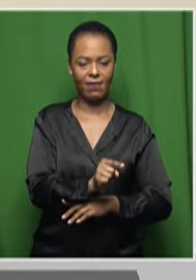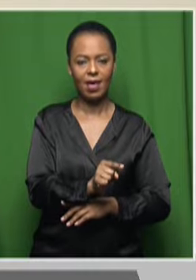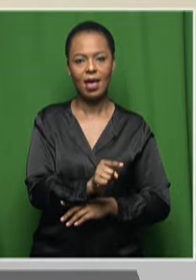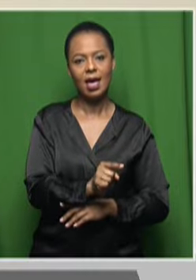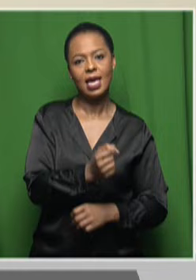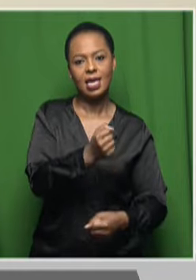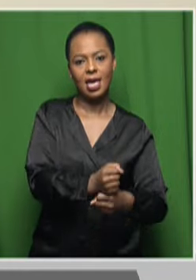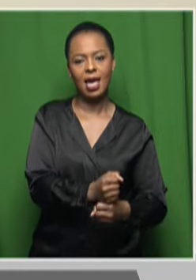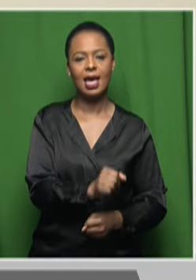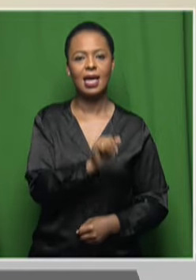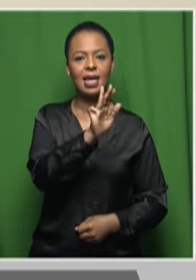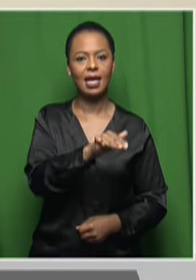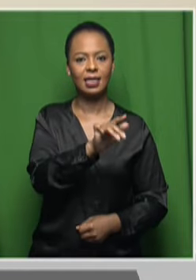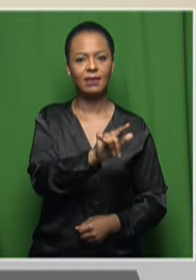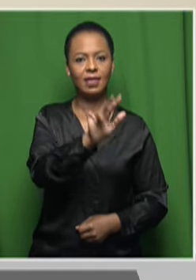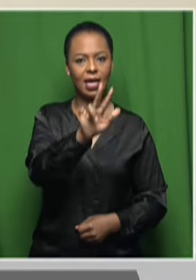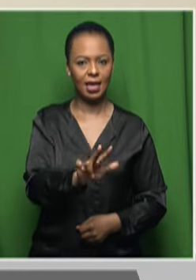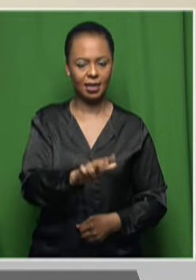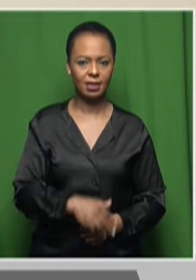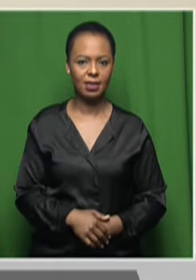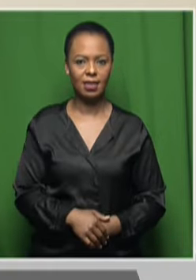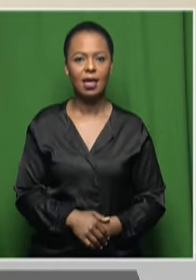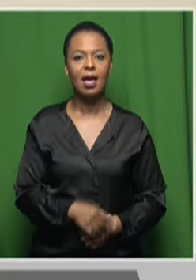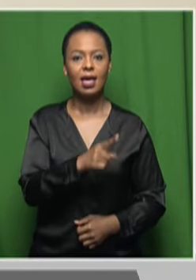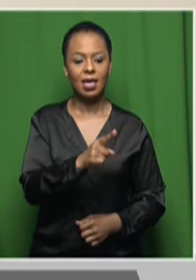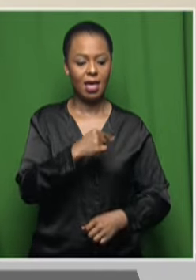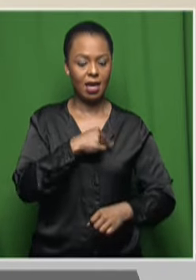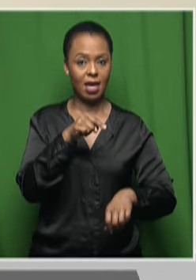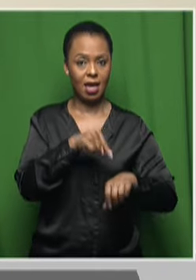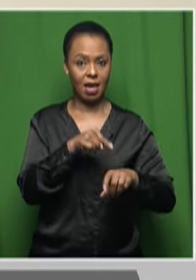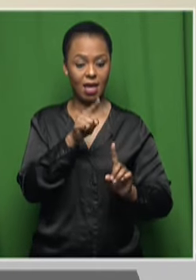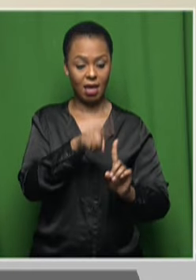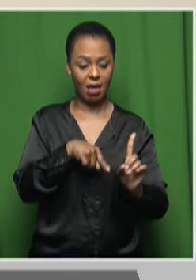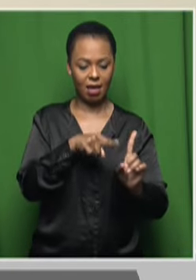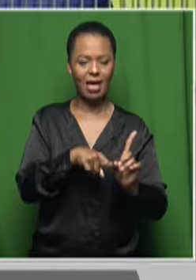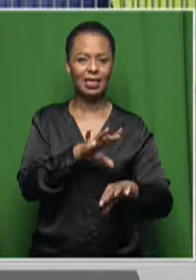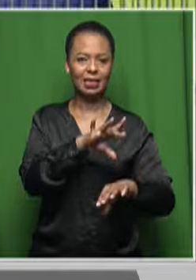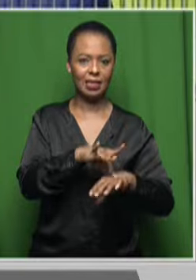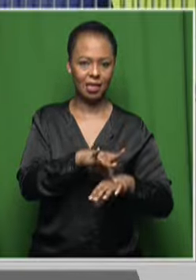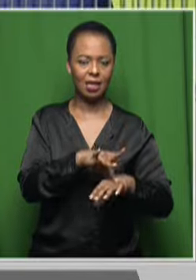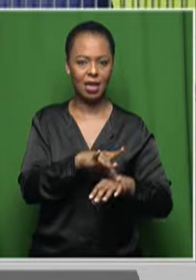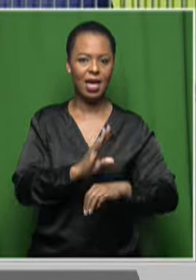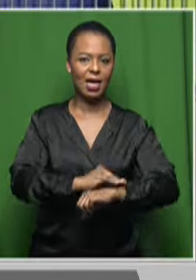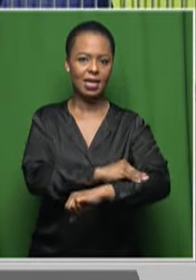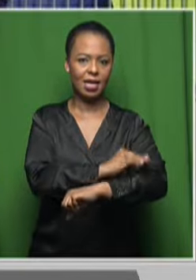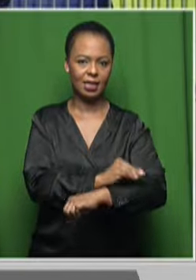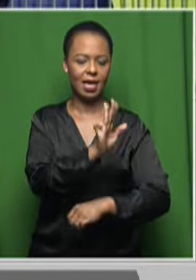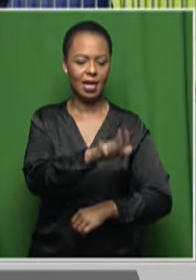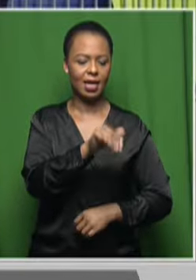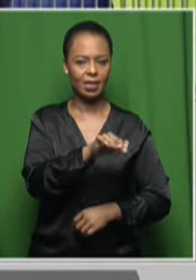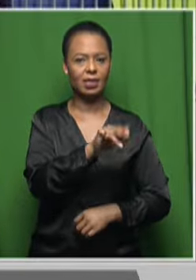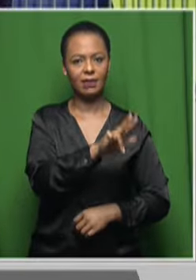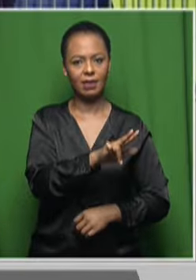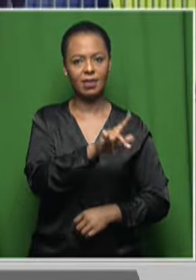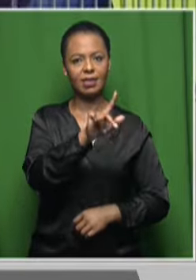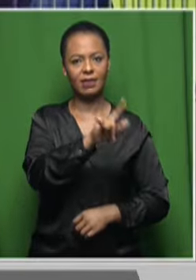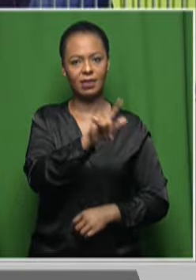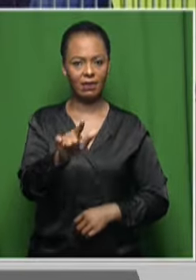cancer was diagnosed in 1977, a year before he was killed. And of course, in the